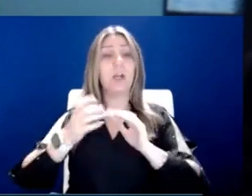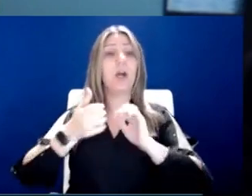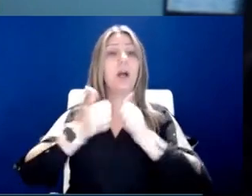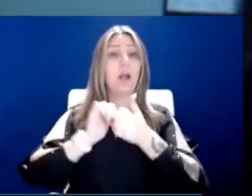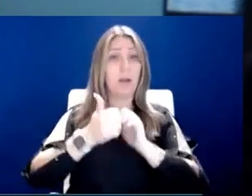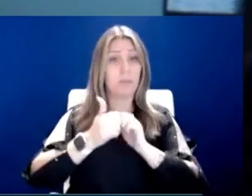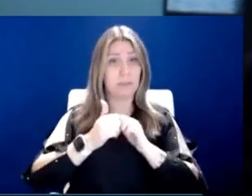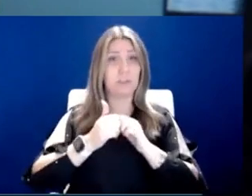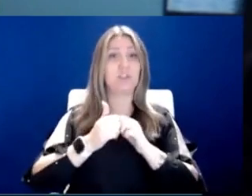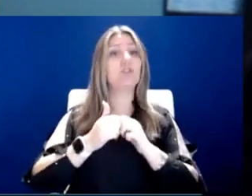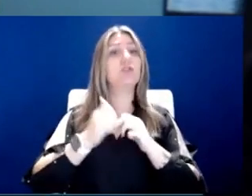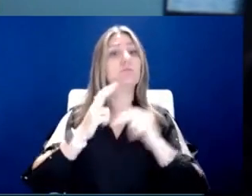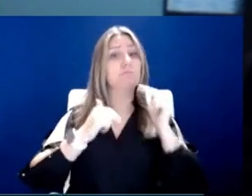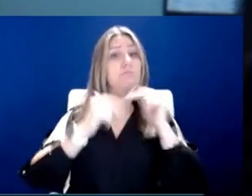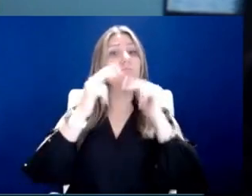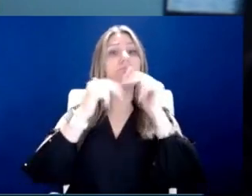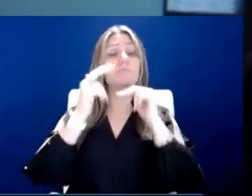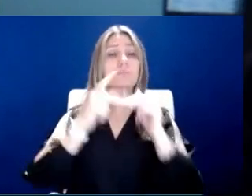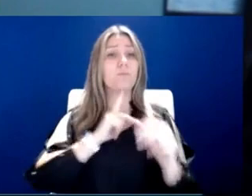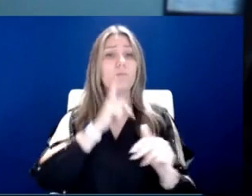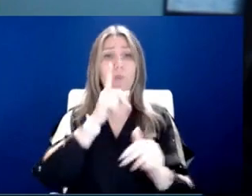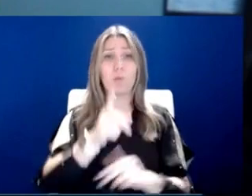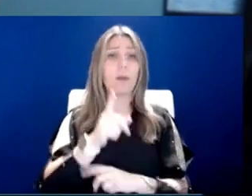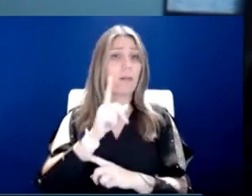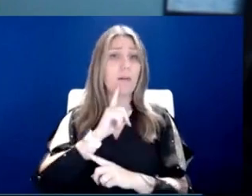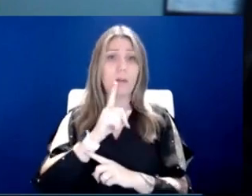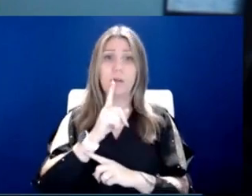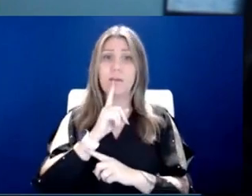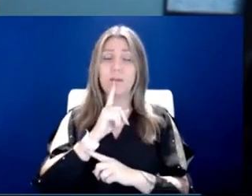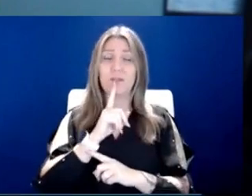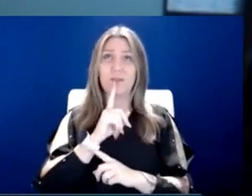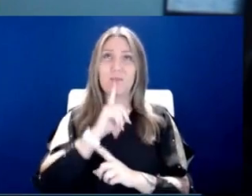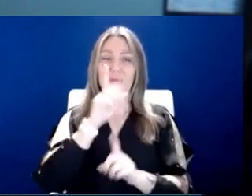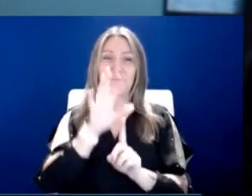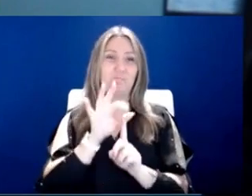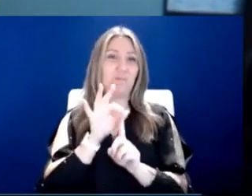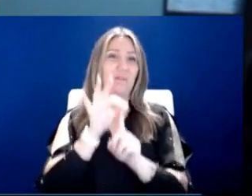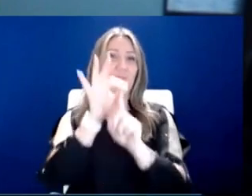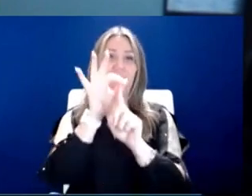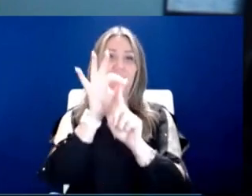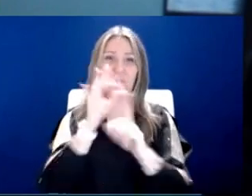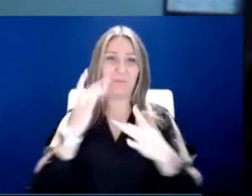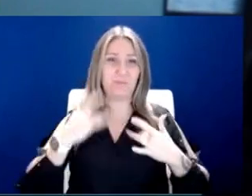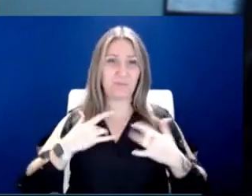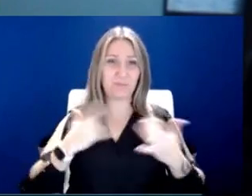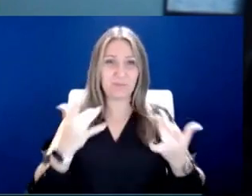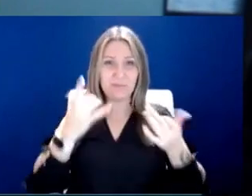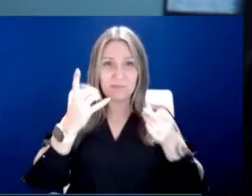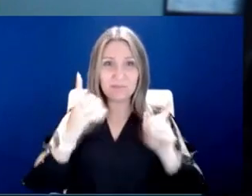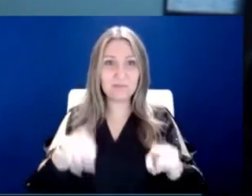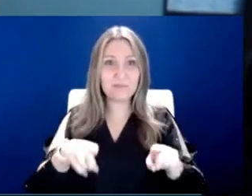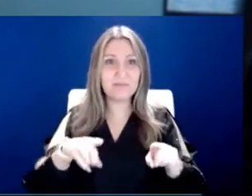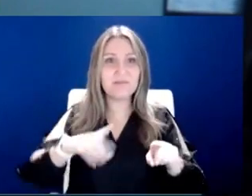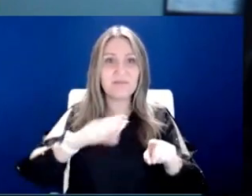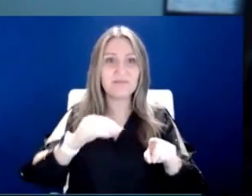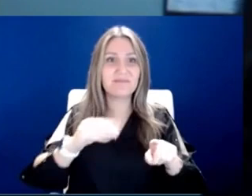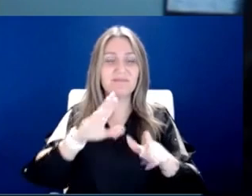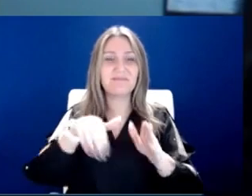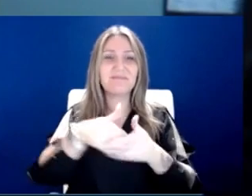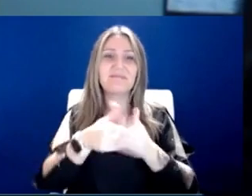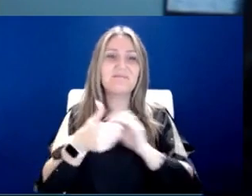it really was still an incredibly special event, and with camaraderie and kindredship